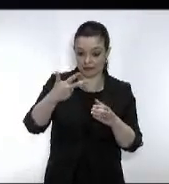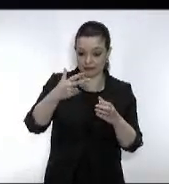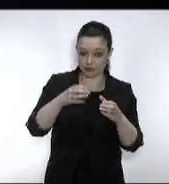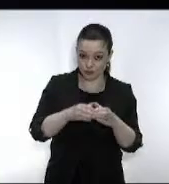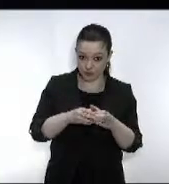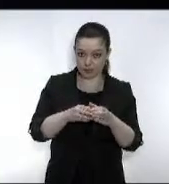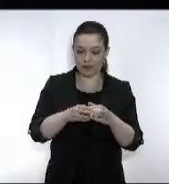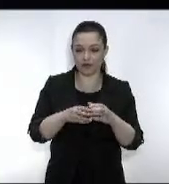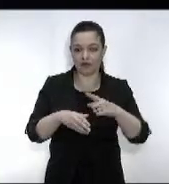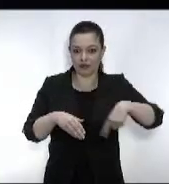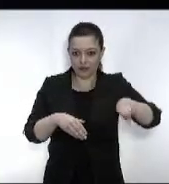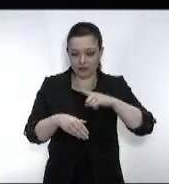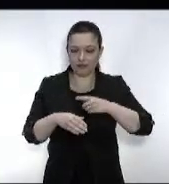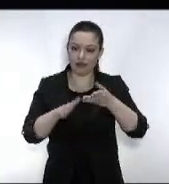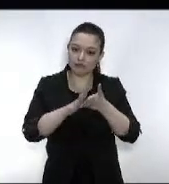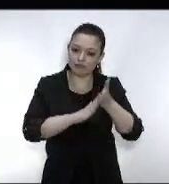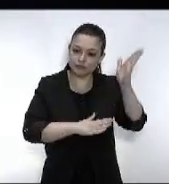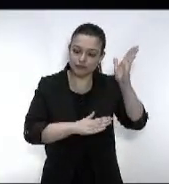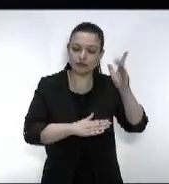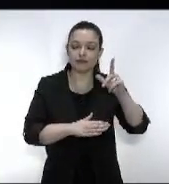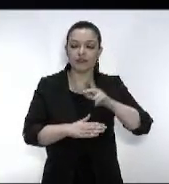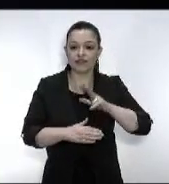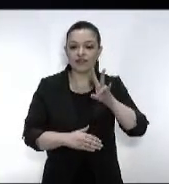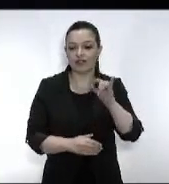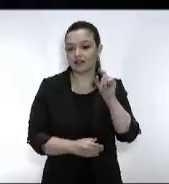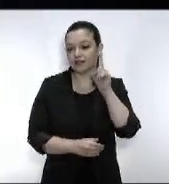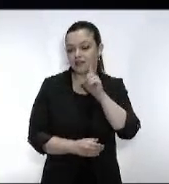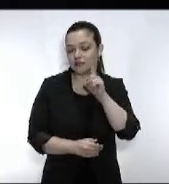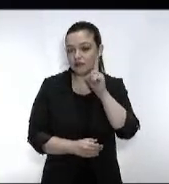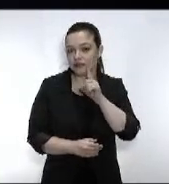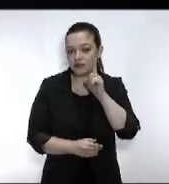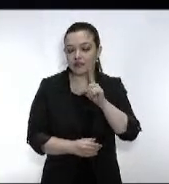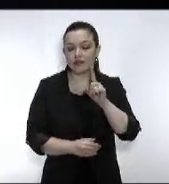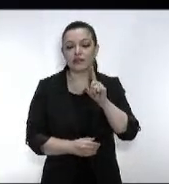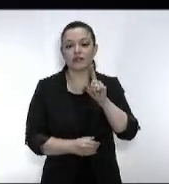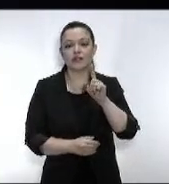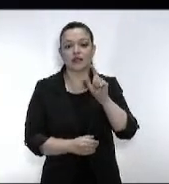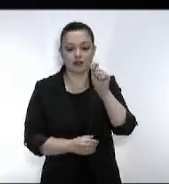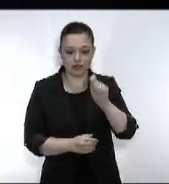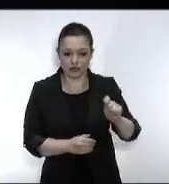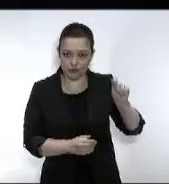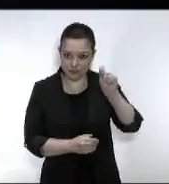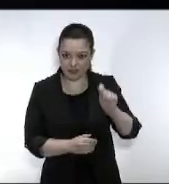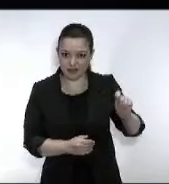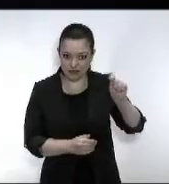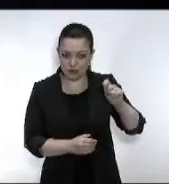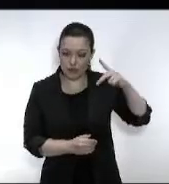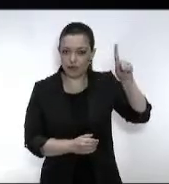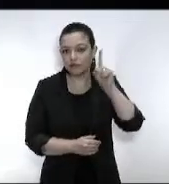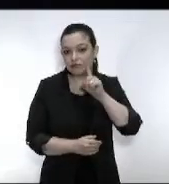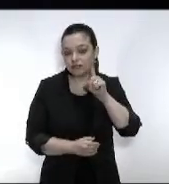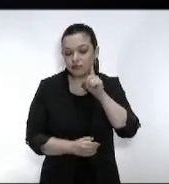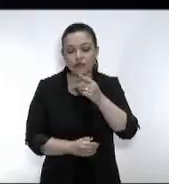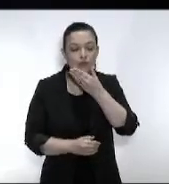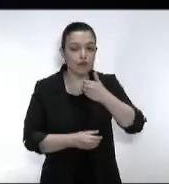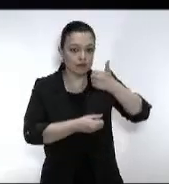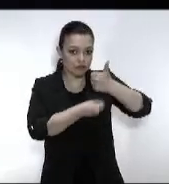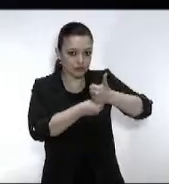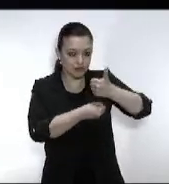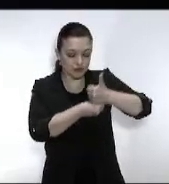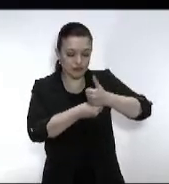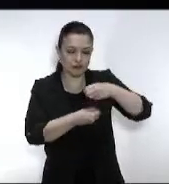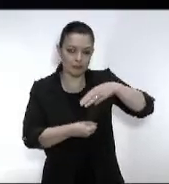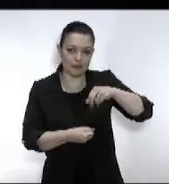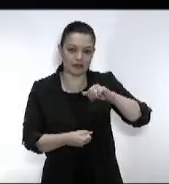and second class of American Academy that are going to Kent State, the Associate Provost of the